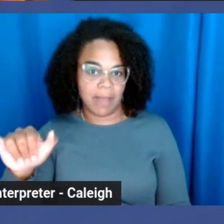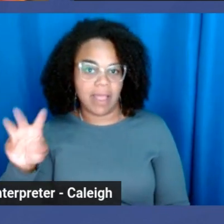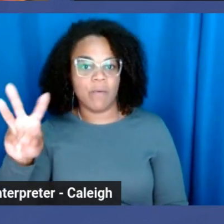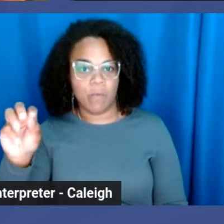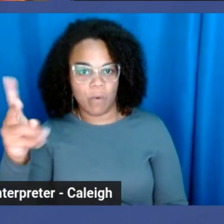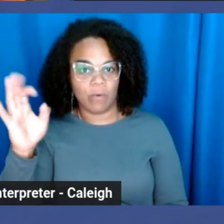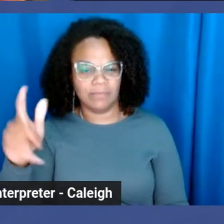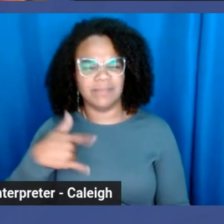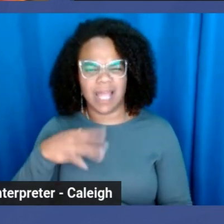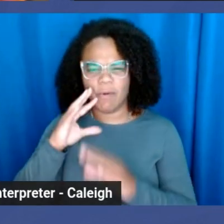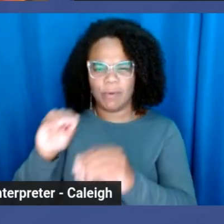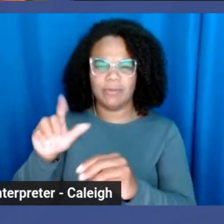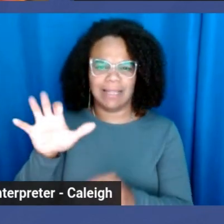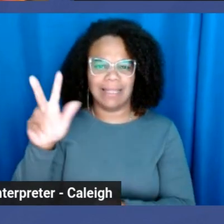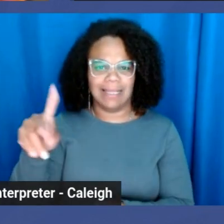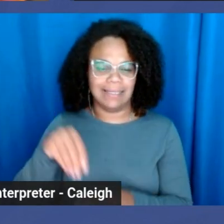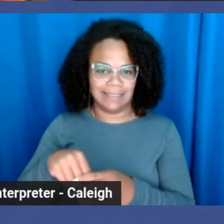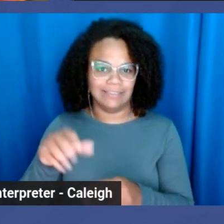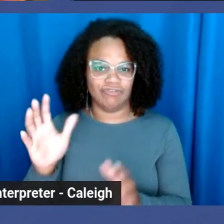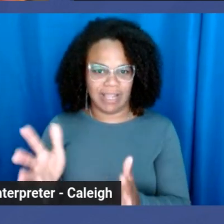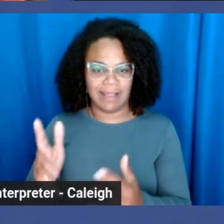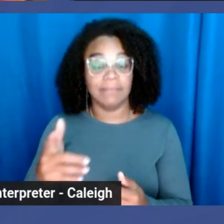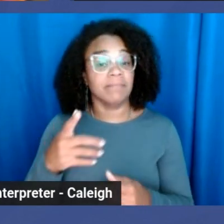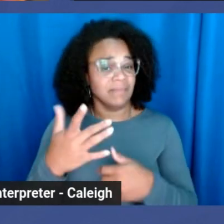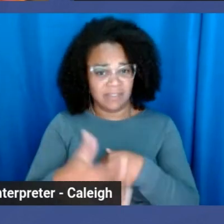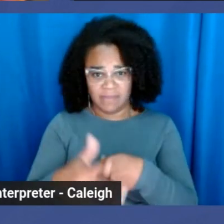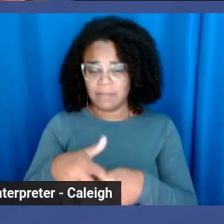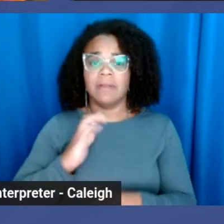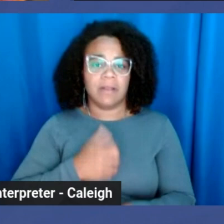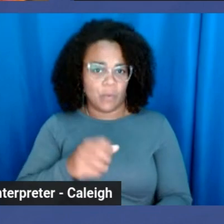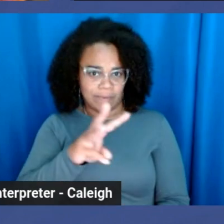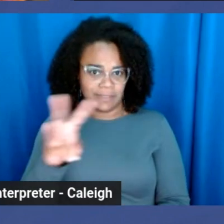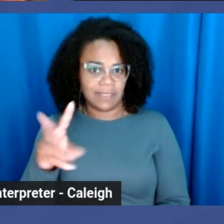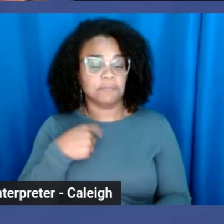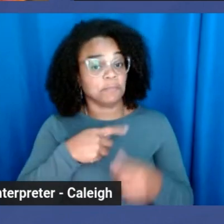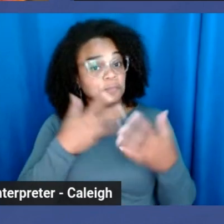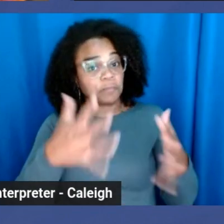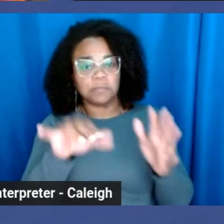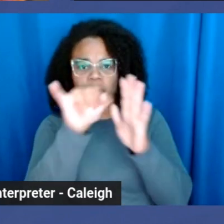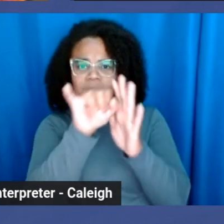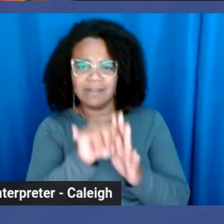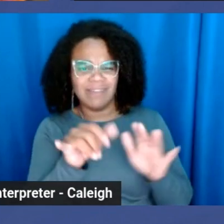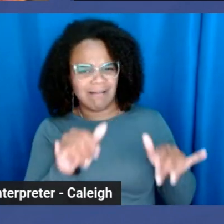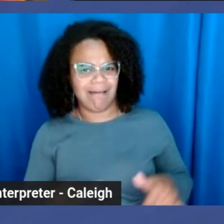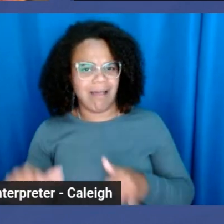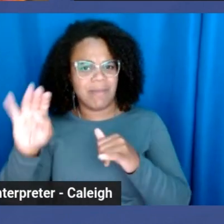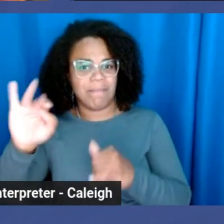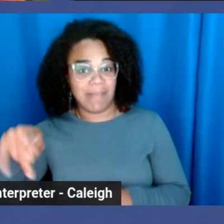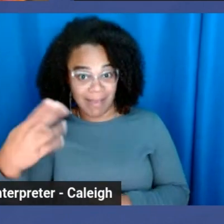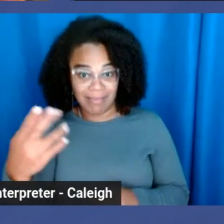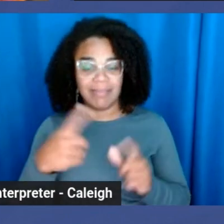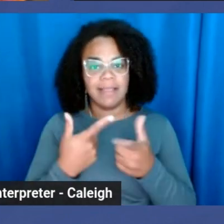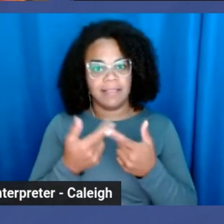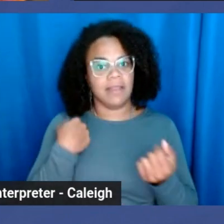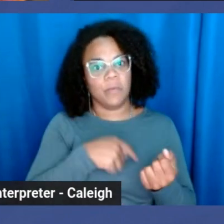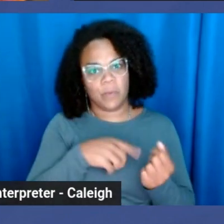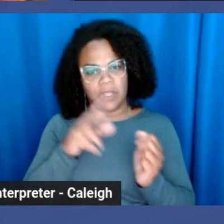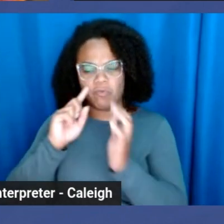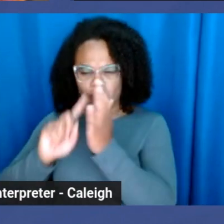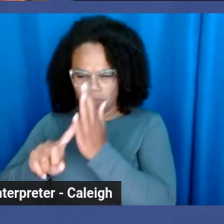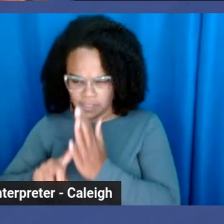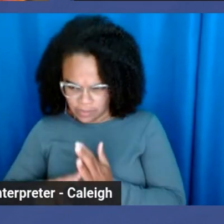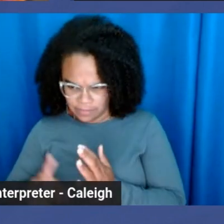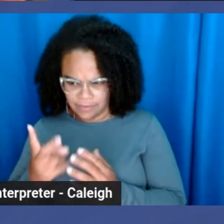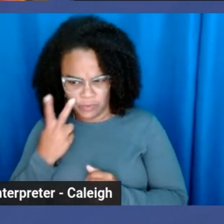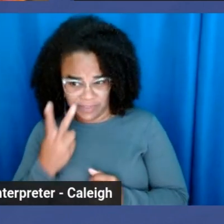freely available on our website. We have identified these common myths and then gone to the research and said,